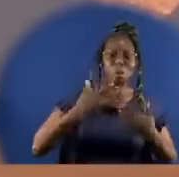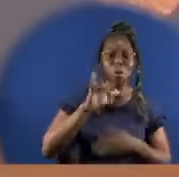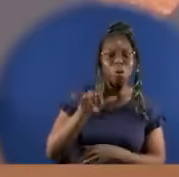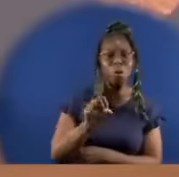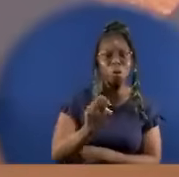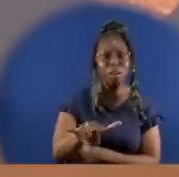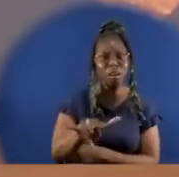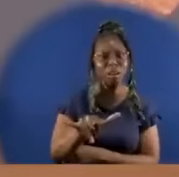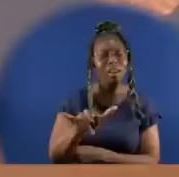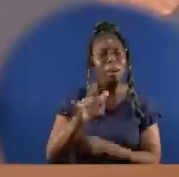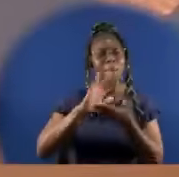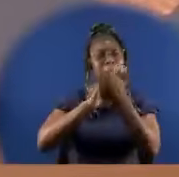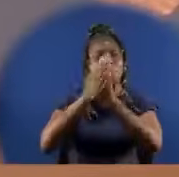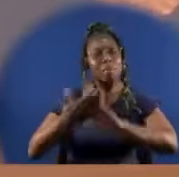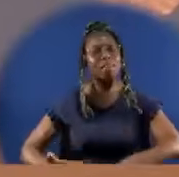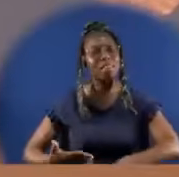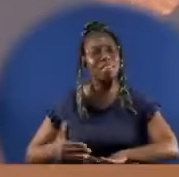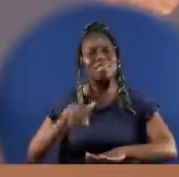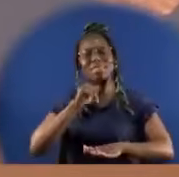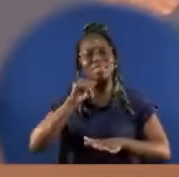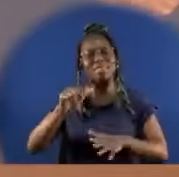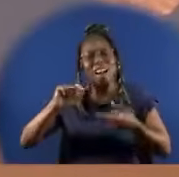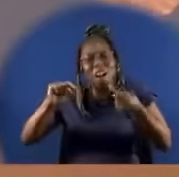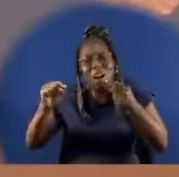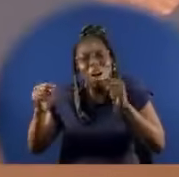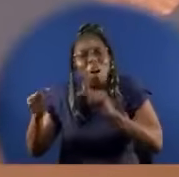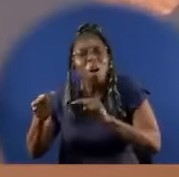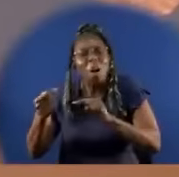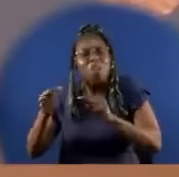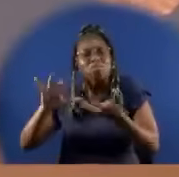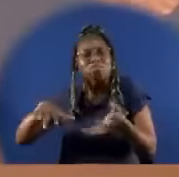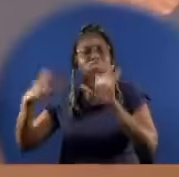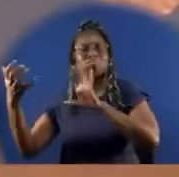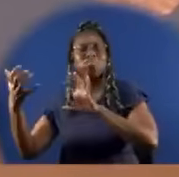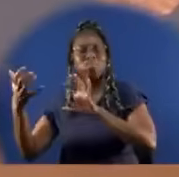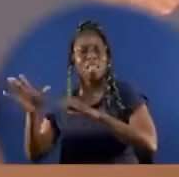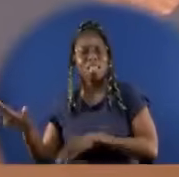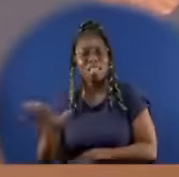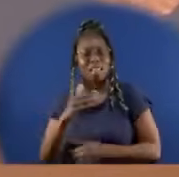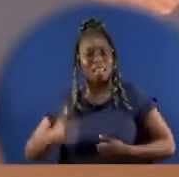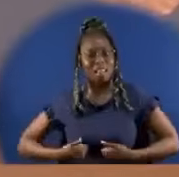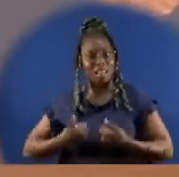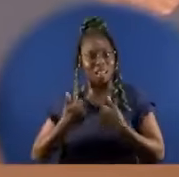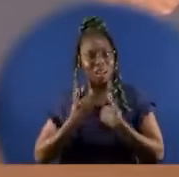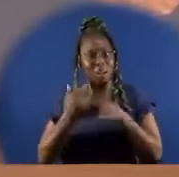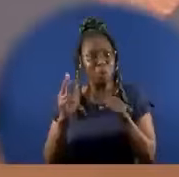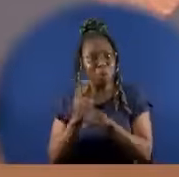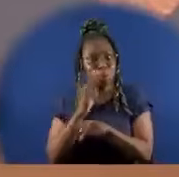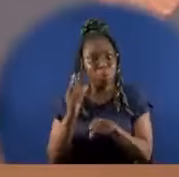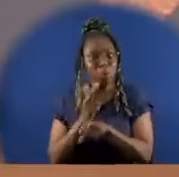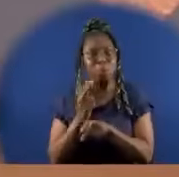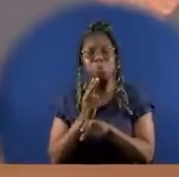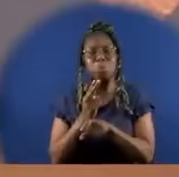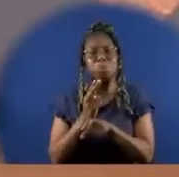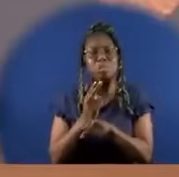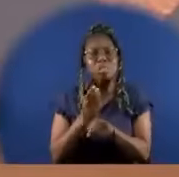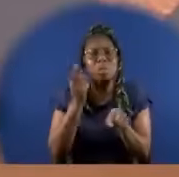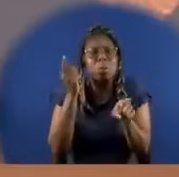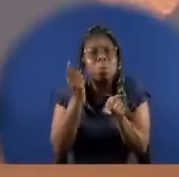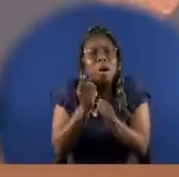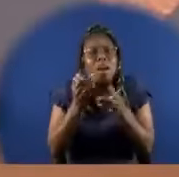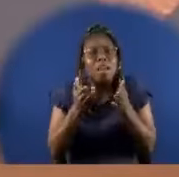for peace instead of tumult and chaos, that you and I can speak words to develop instead of words